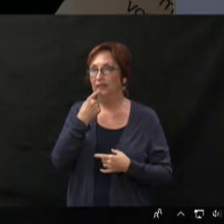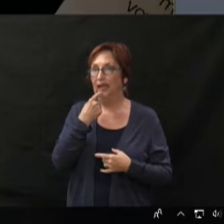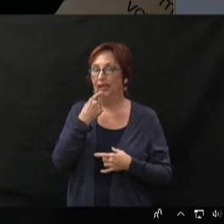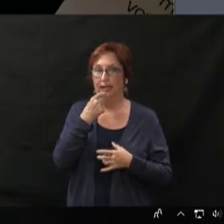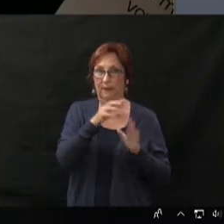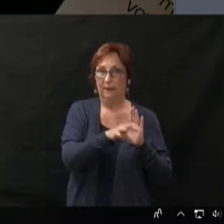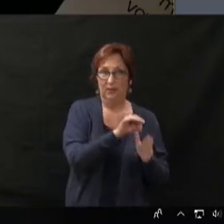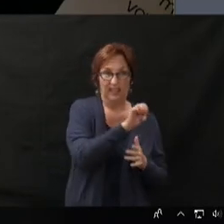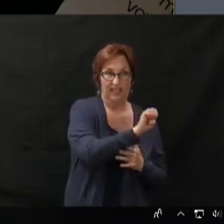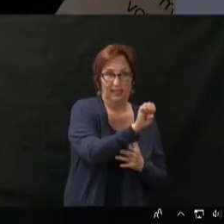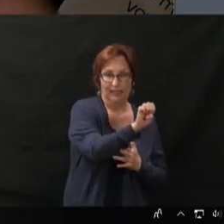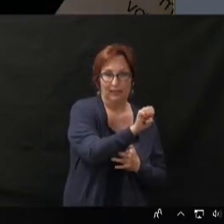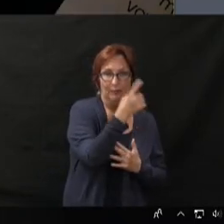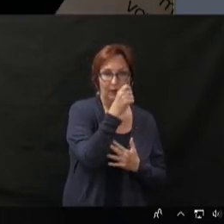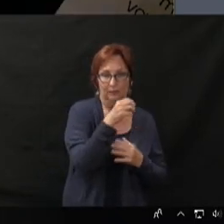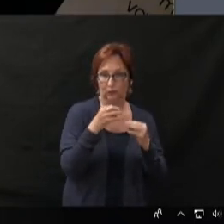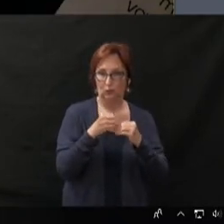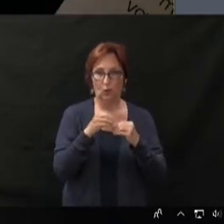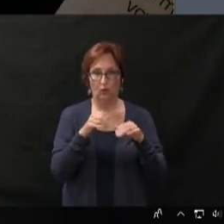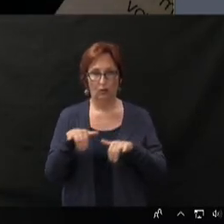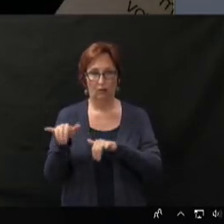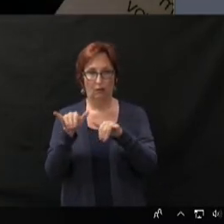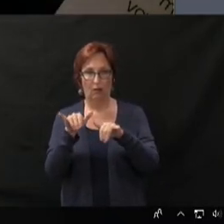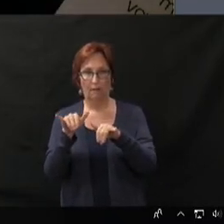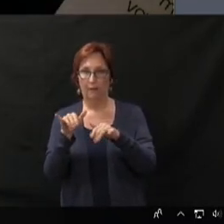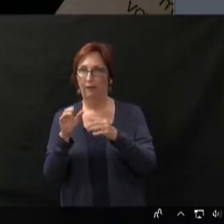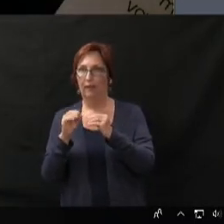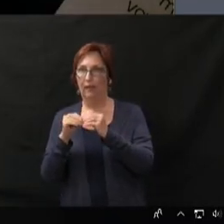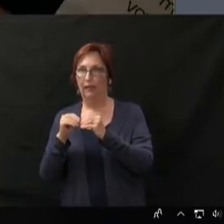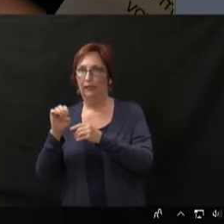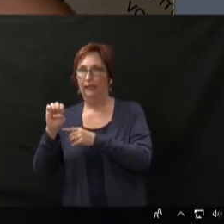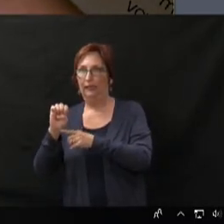EE. It's more common than E, consonant E.